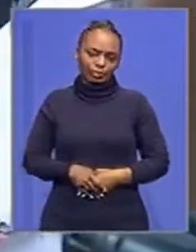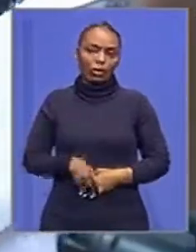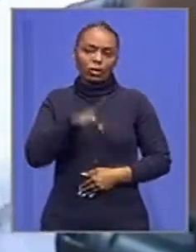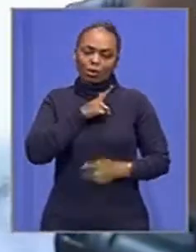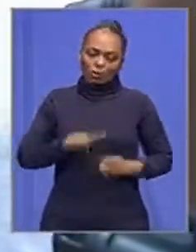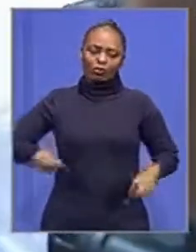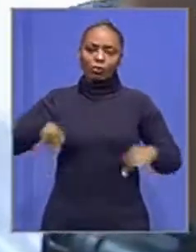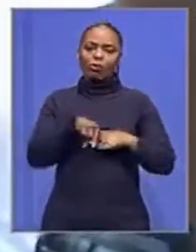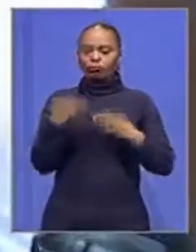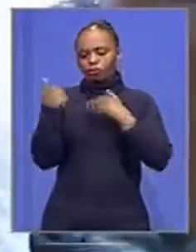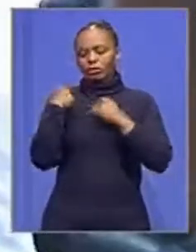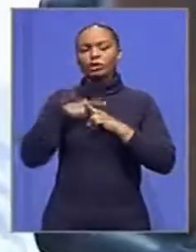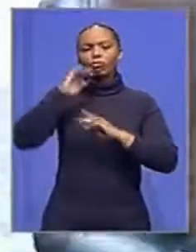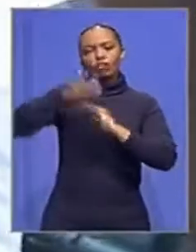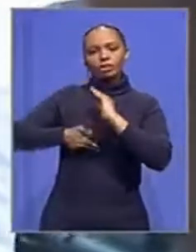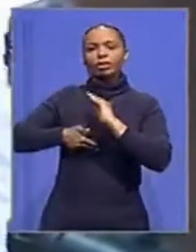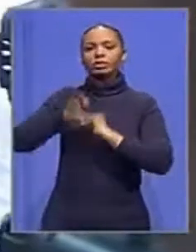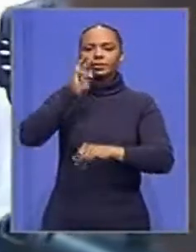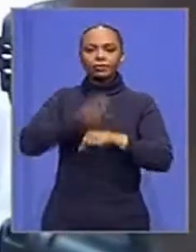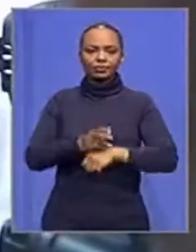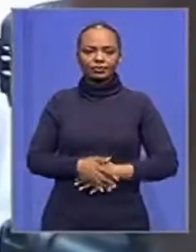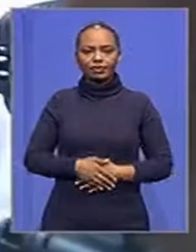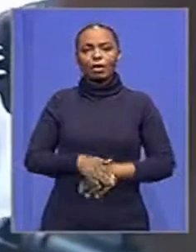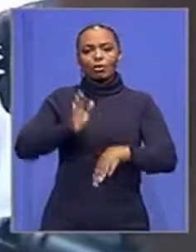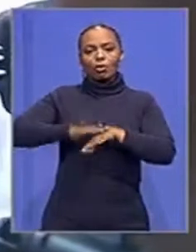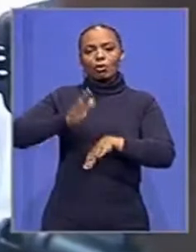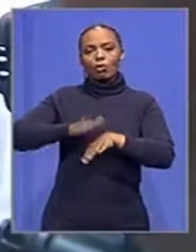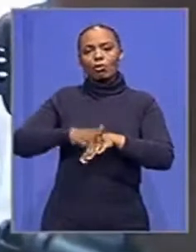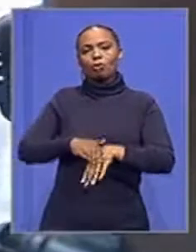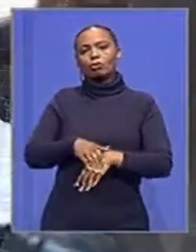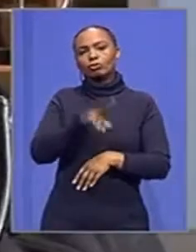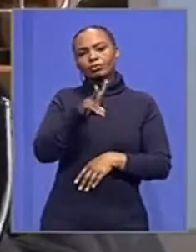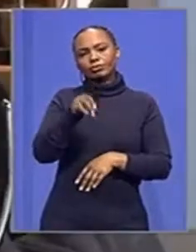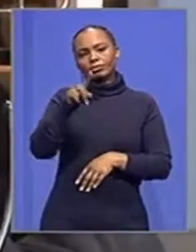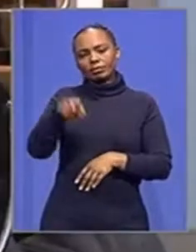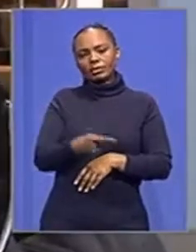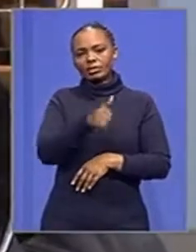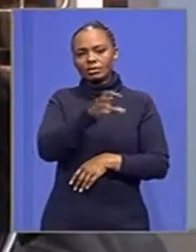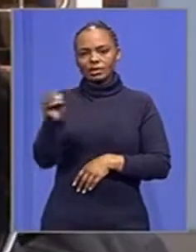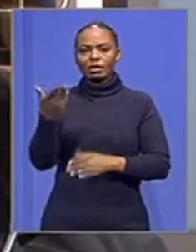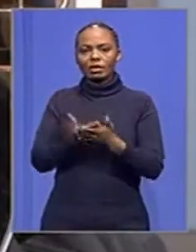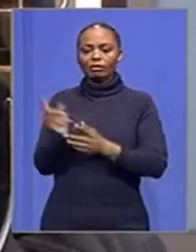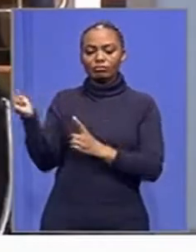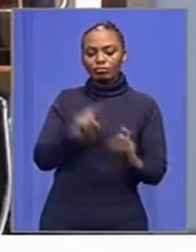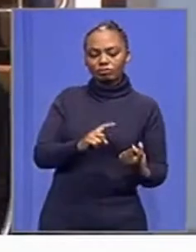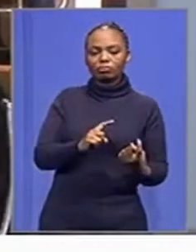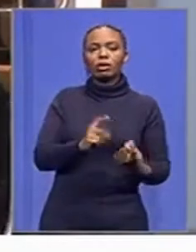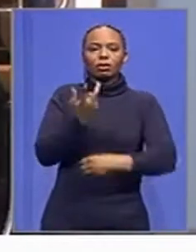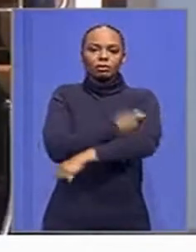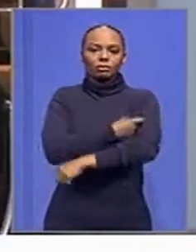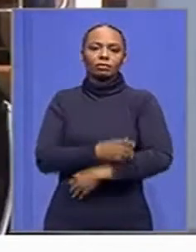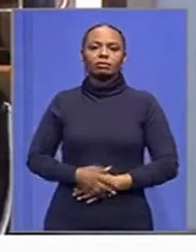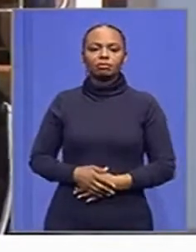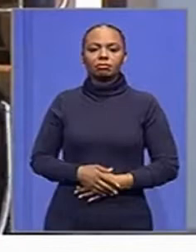e sa letile dikelo tše dingwe tše dikete tše 20 The response is massive, and definitely